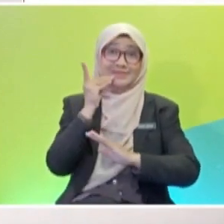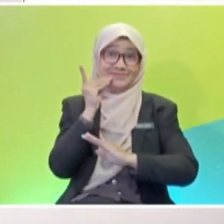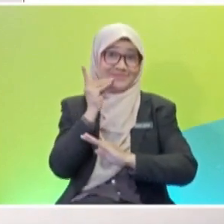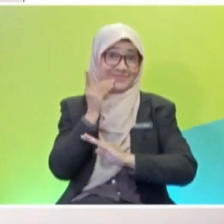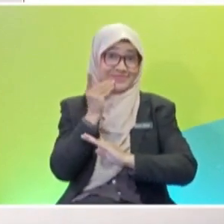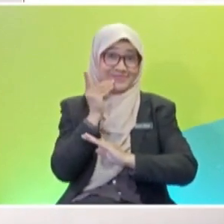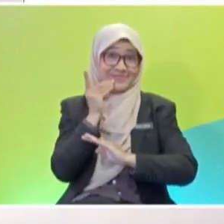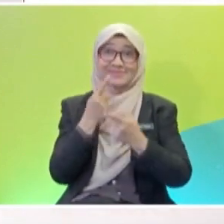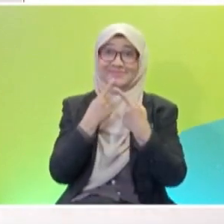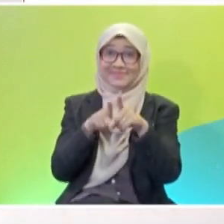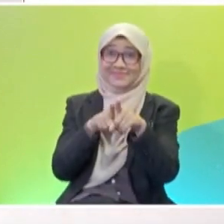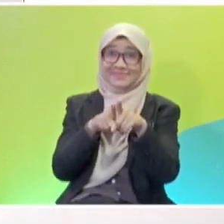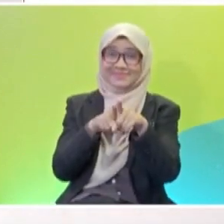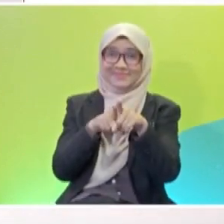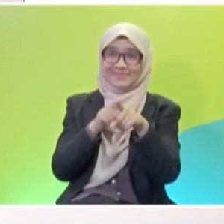answer?